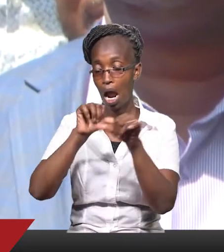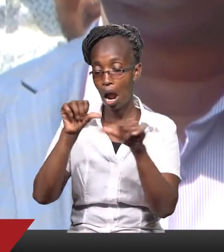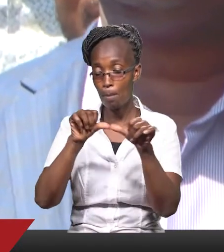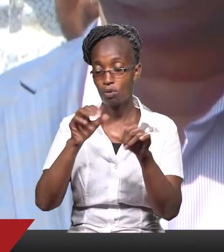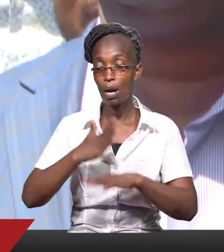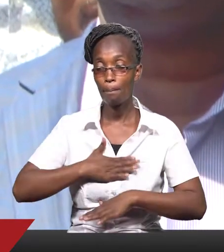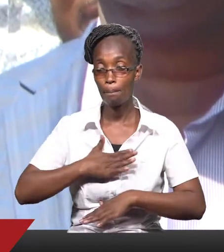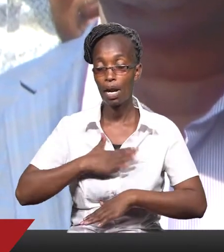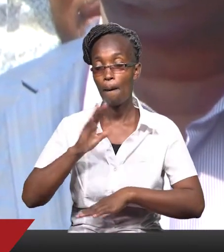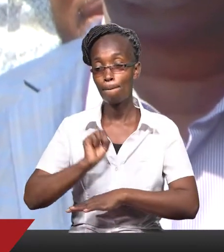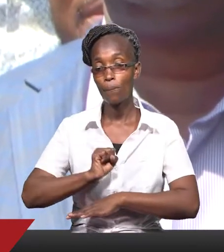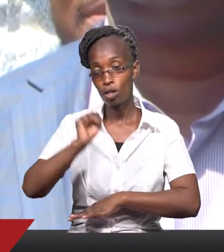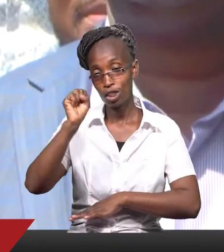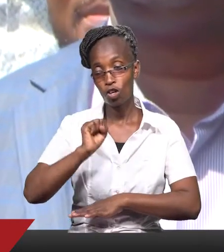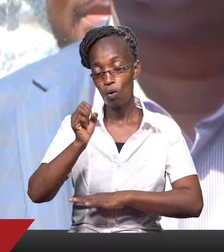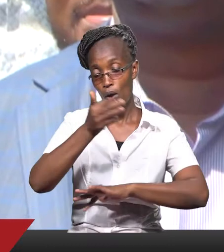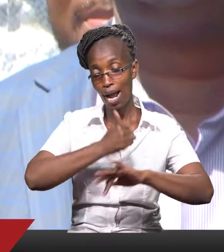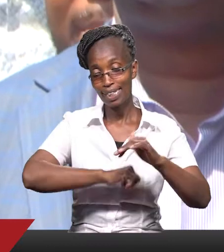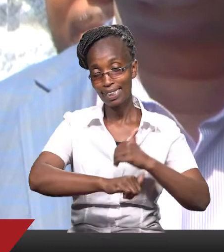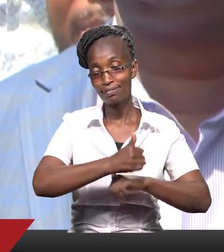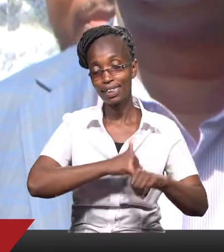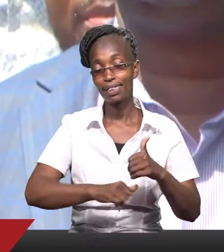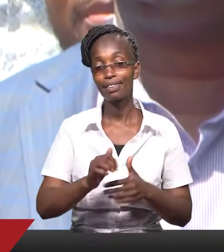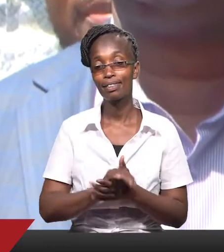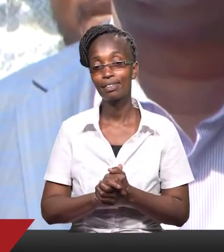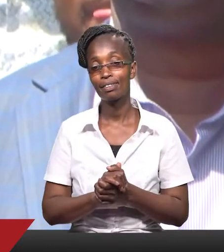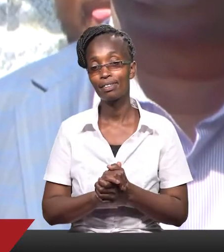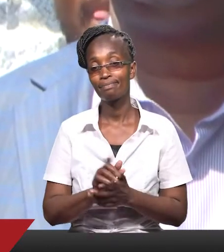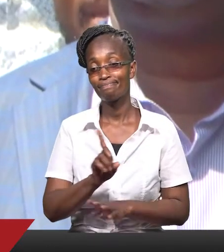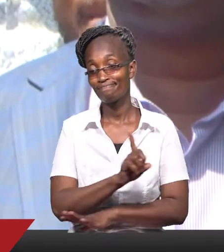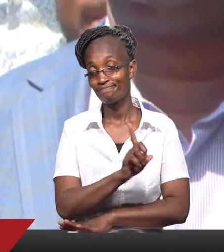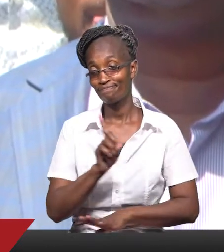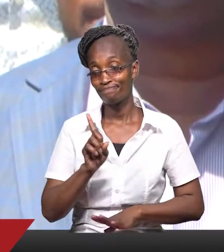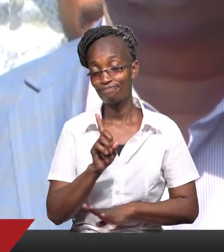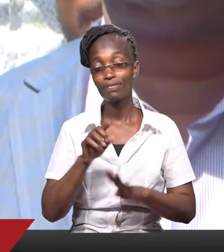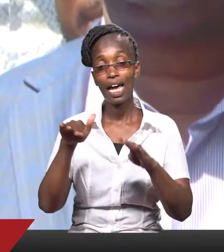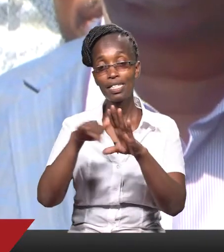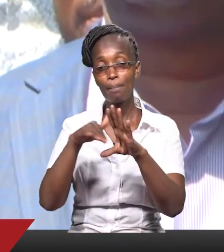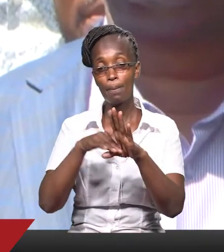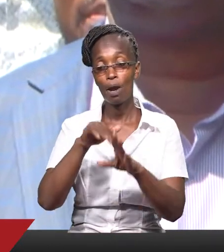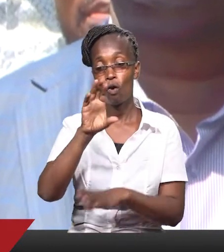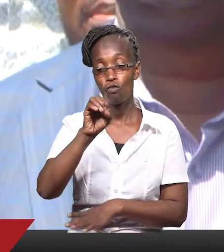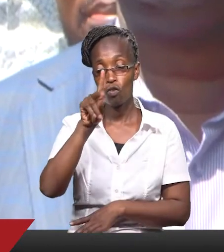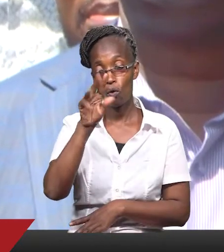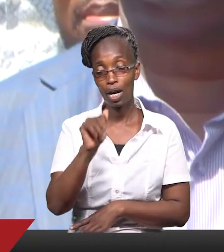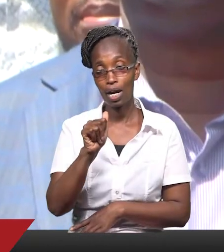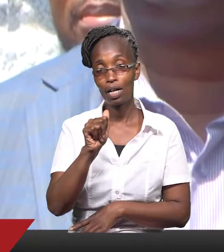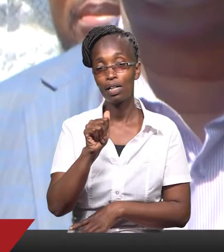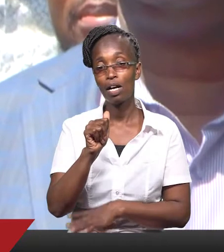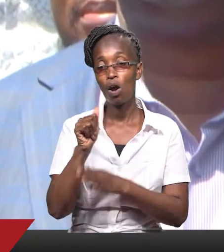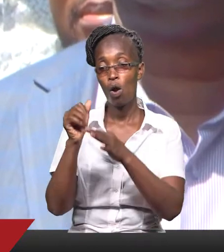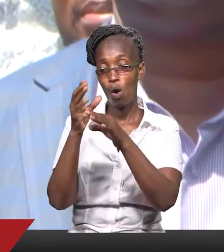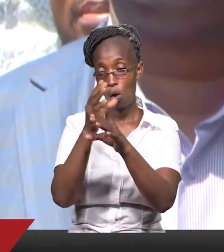anybody in regard to my political activities. I am a member of